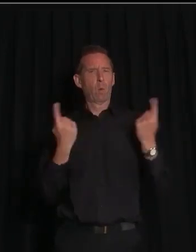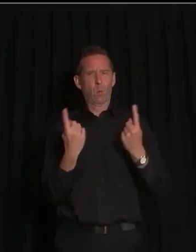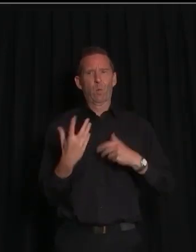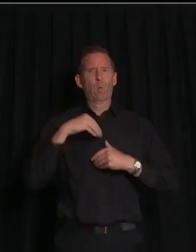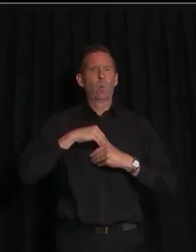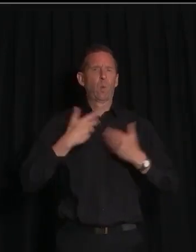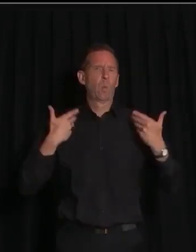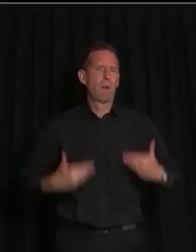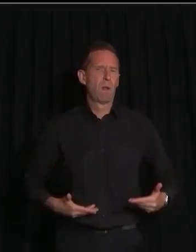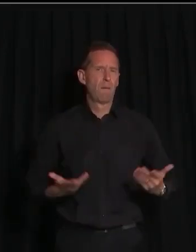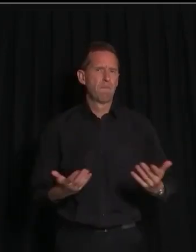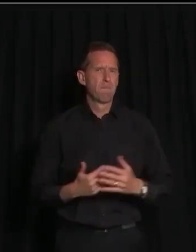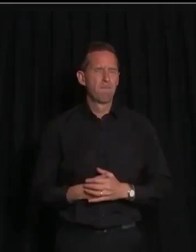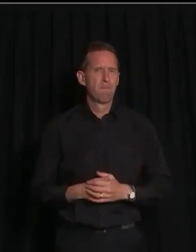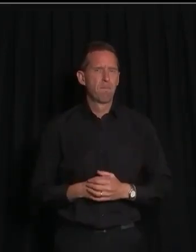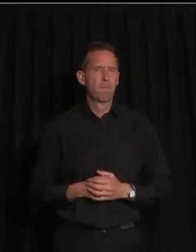And one of